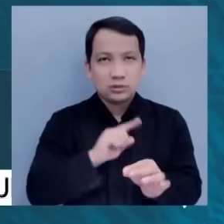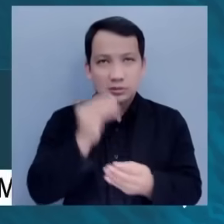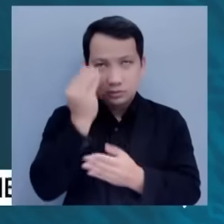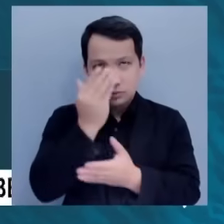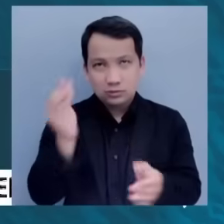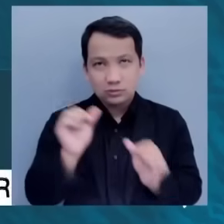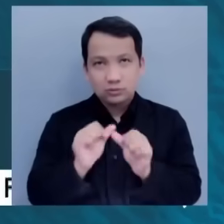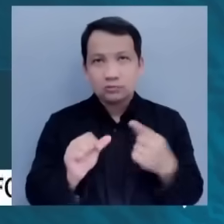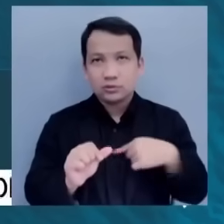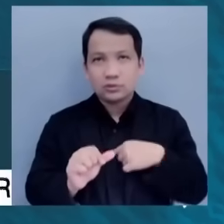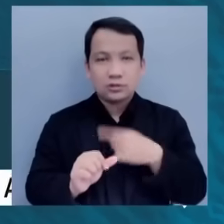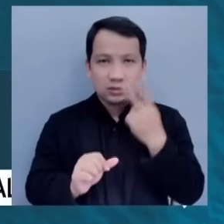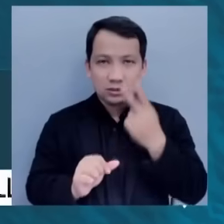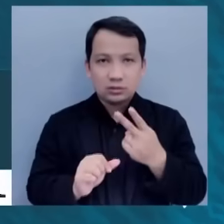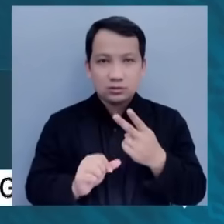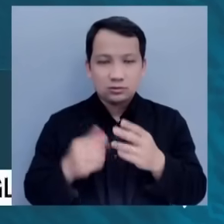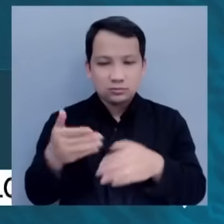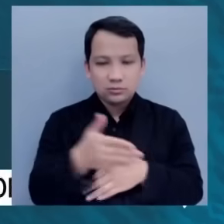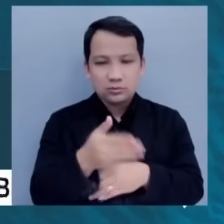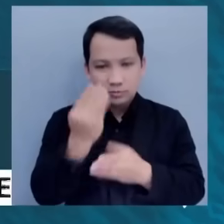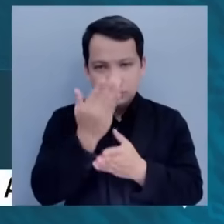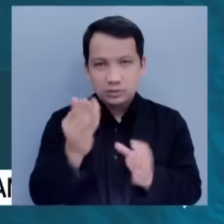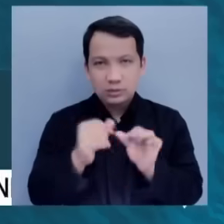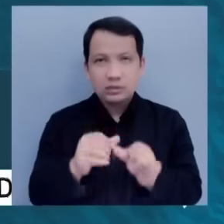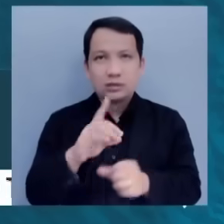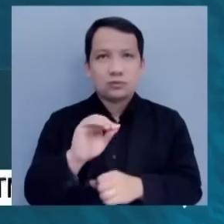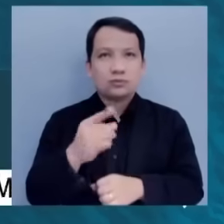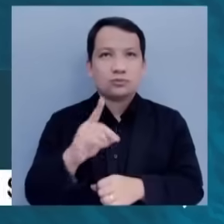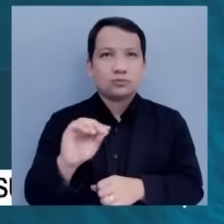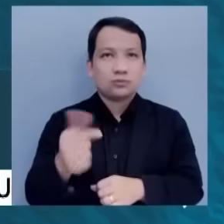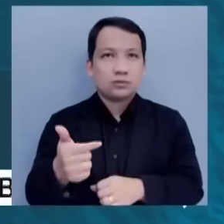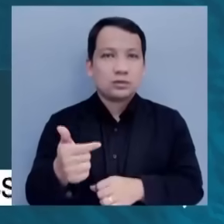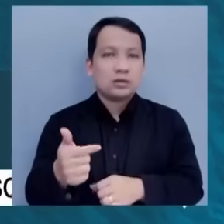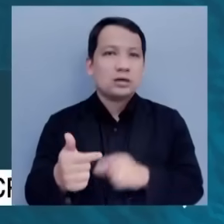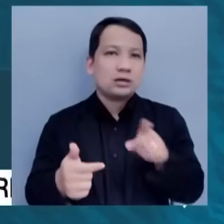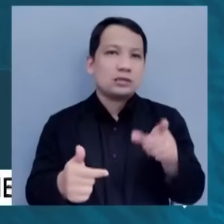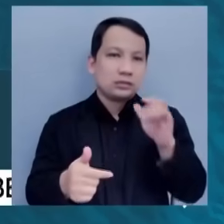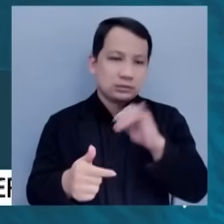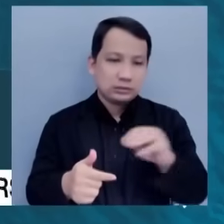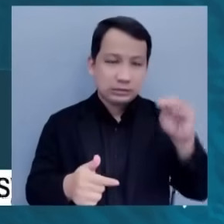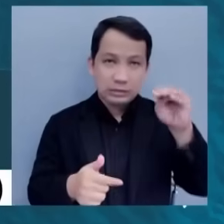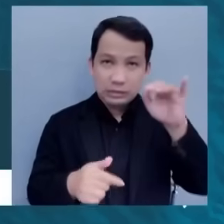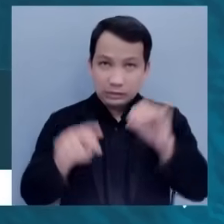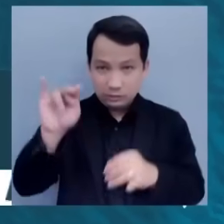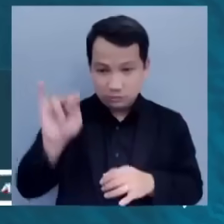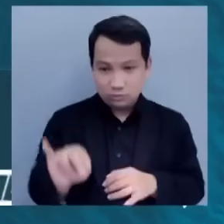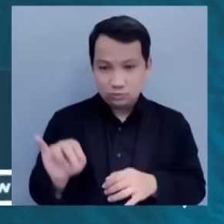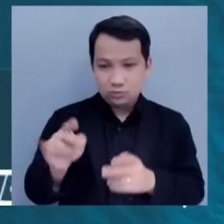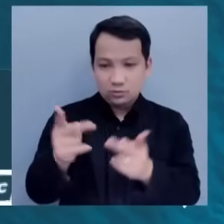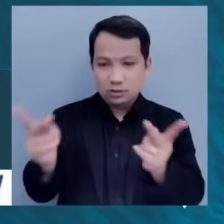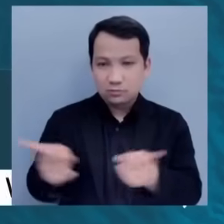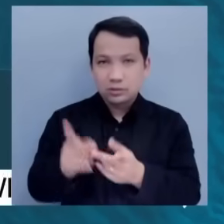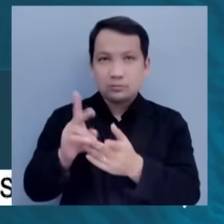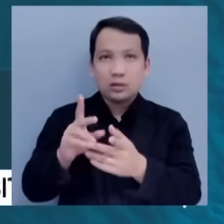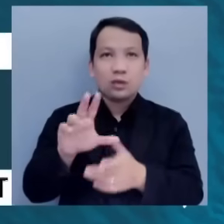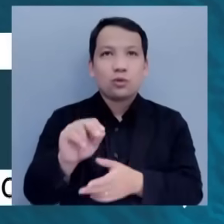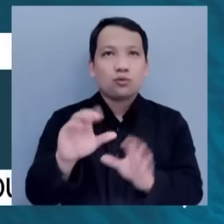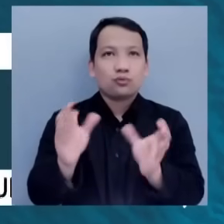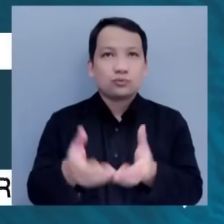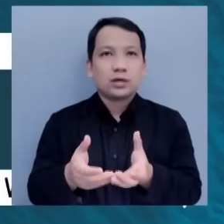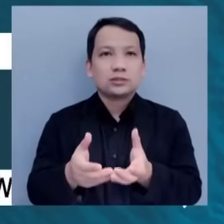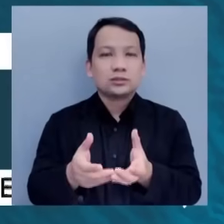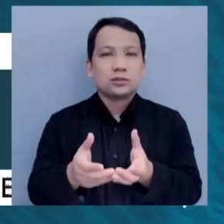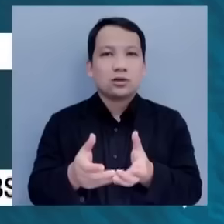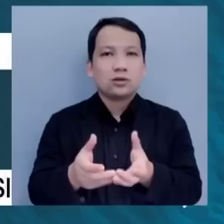to go on fishing due to Dodong. Meanwhile, in Ilocos Sur, Governor Jerry Simpson suspended the classes in schools in